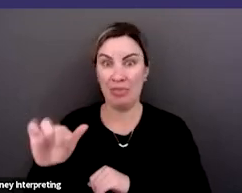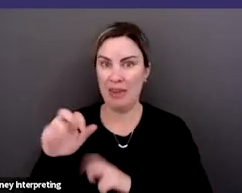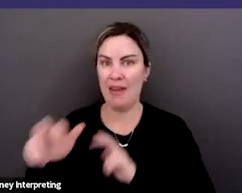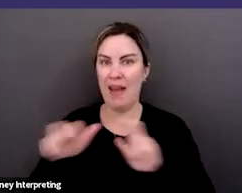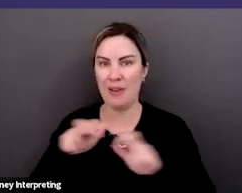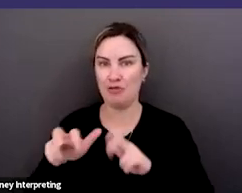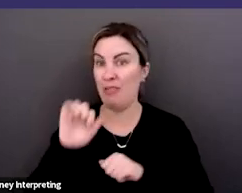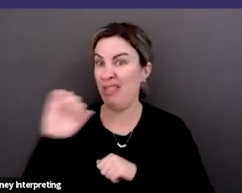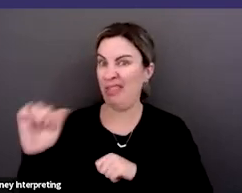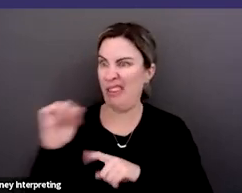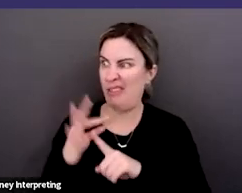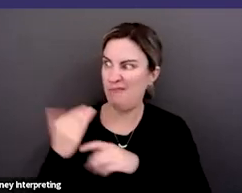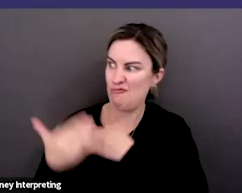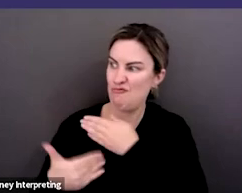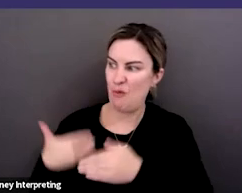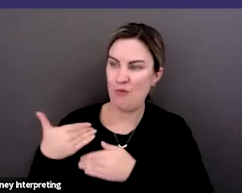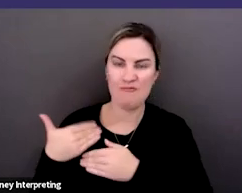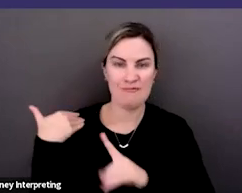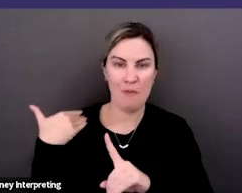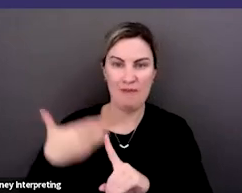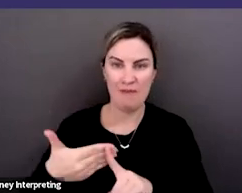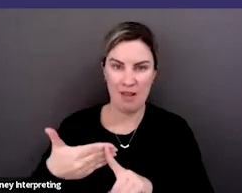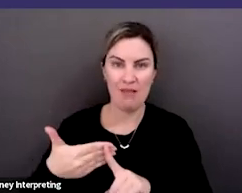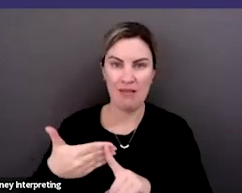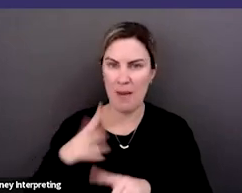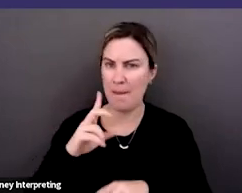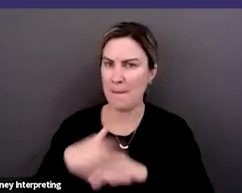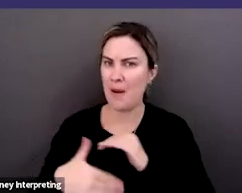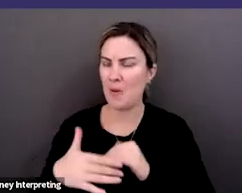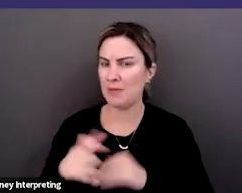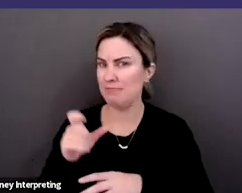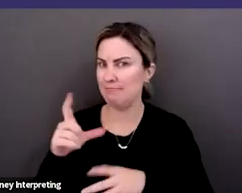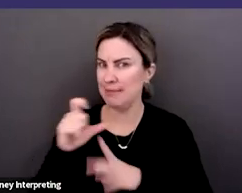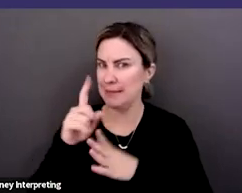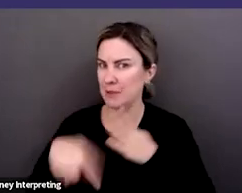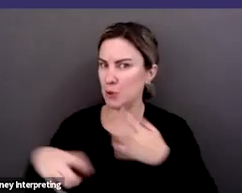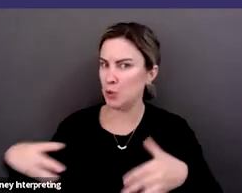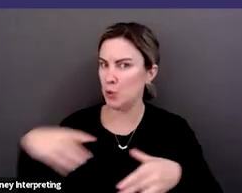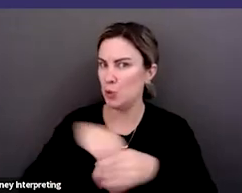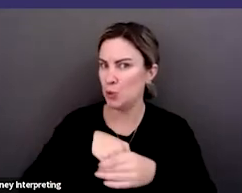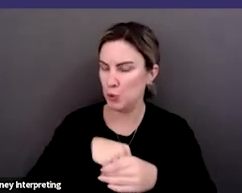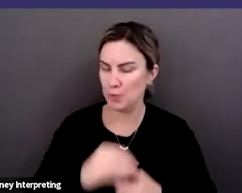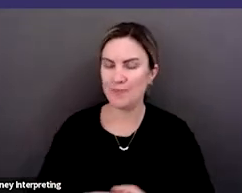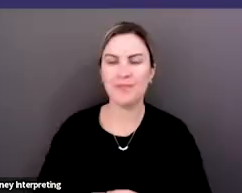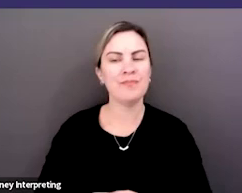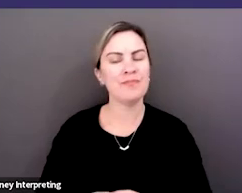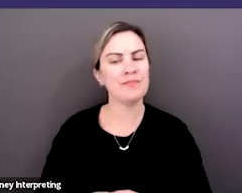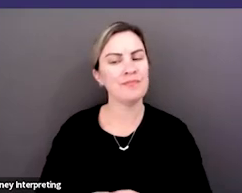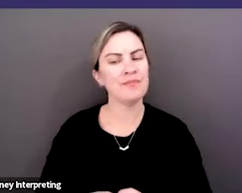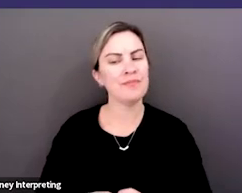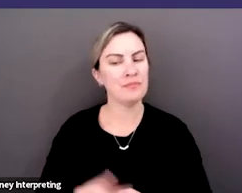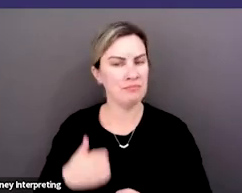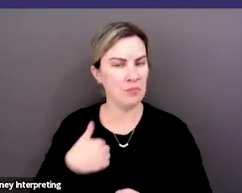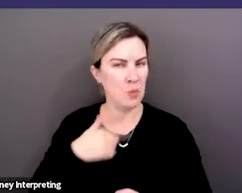on disability inclusive disaster risk reduction. And I'll introduce each panel member, and then there'll be a bit of a